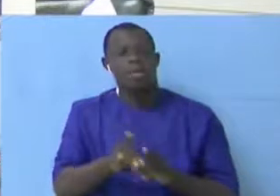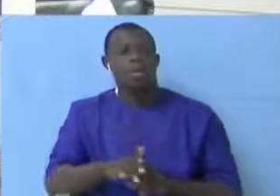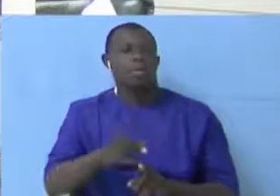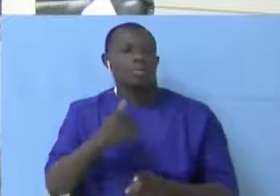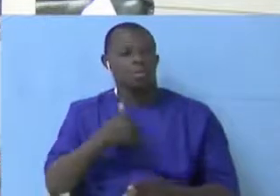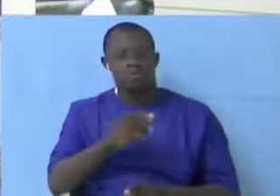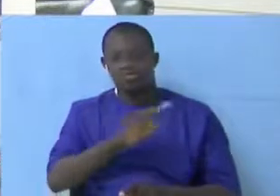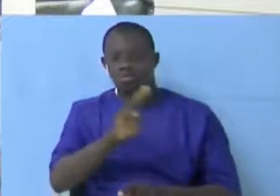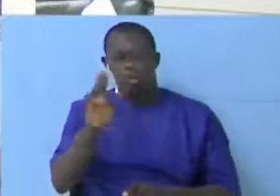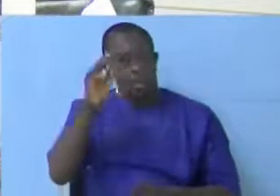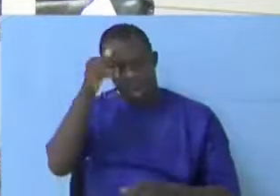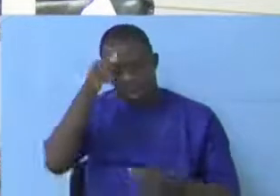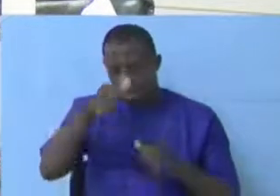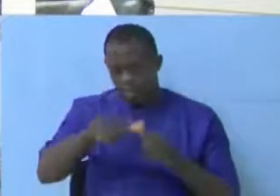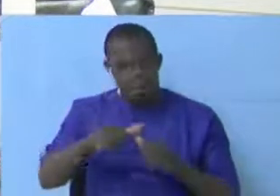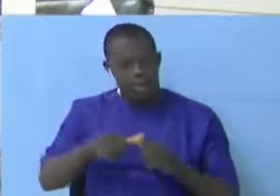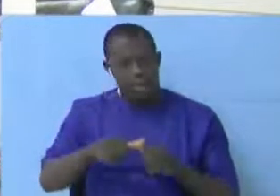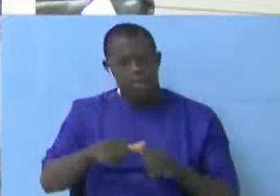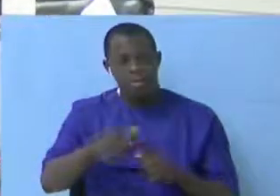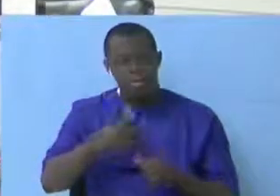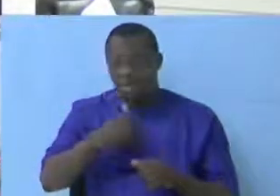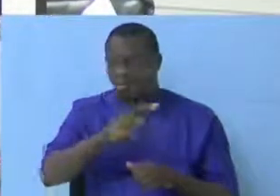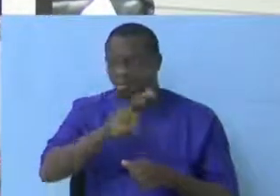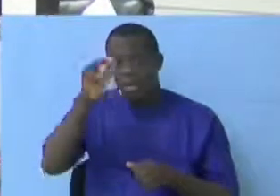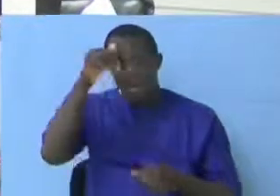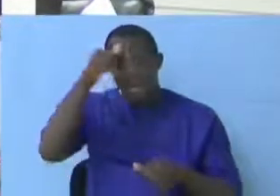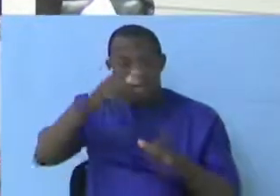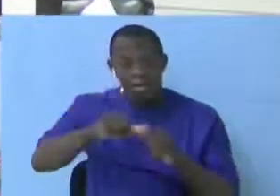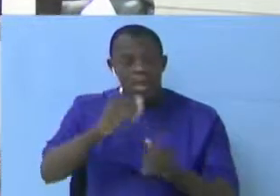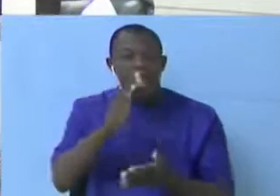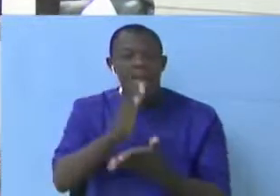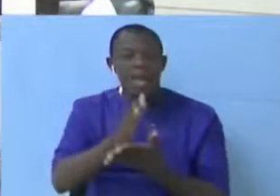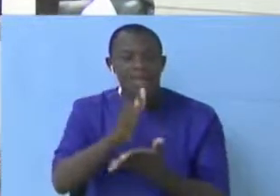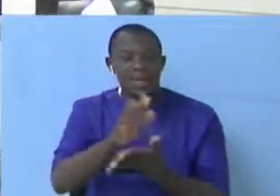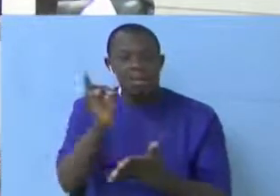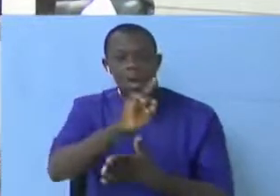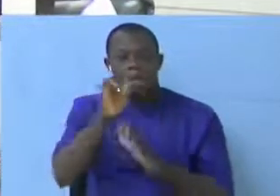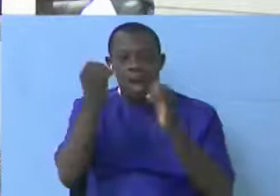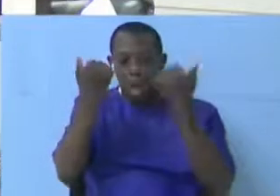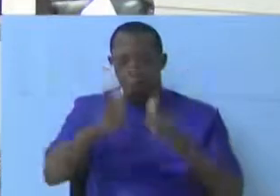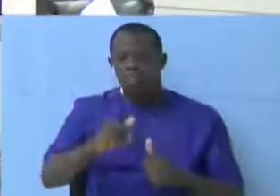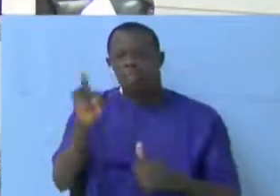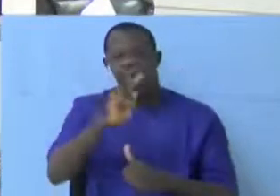cannot recollect exactly what happened. My belief.